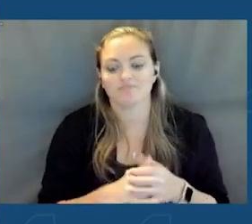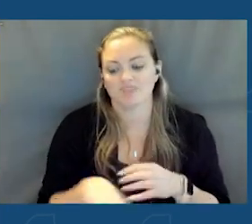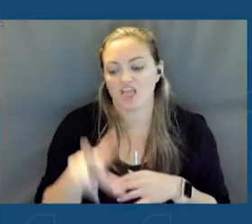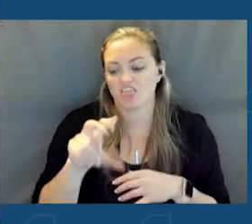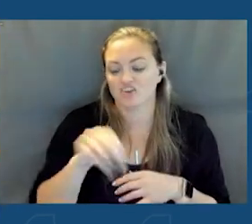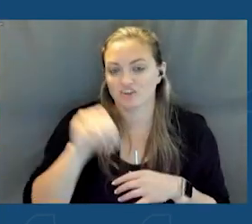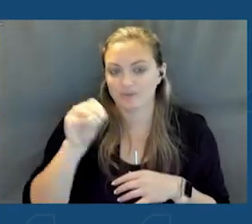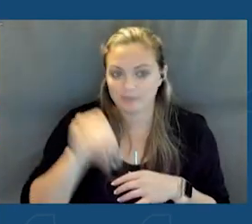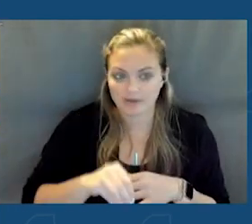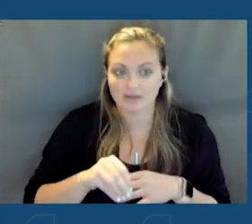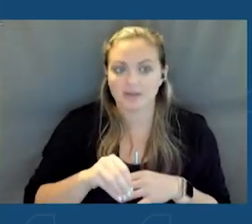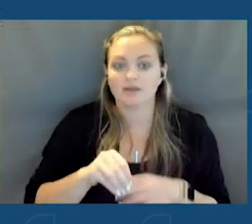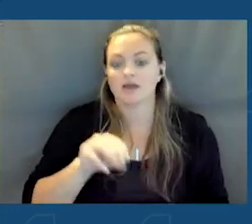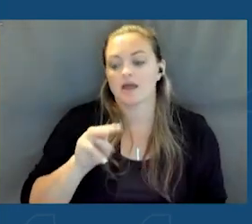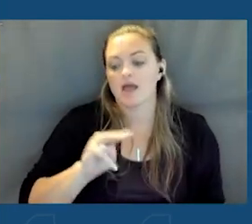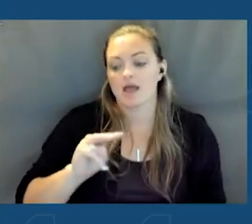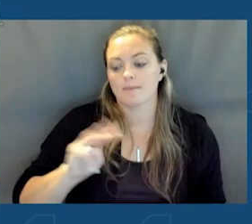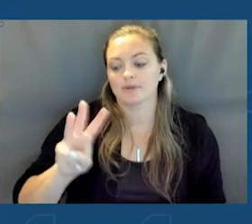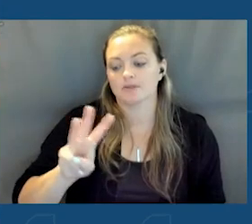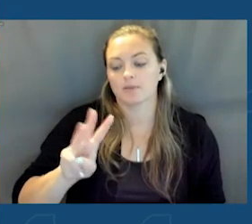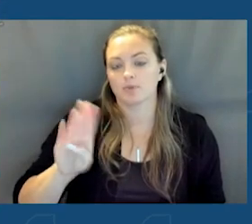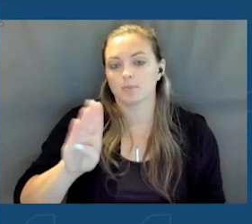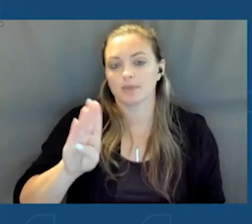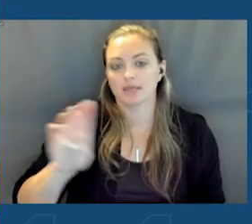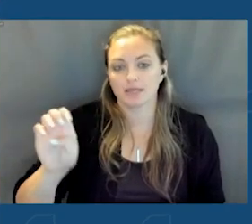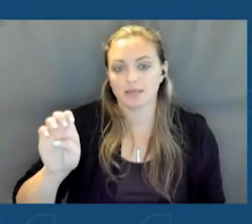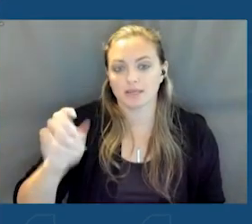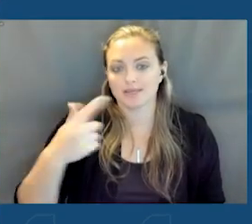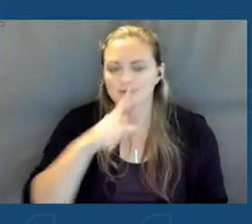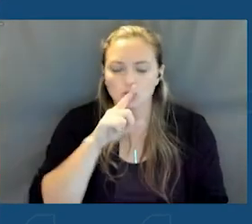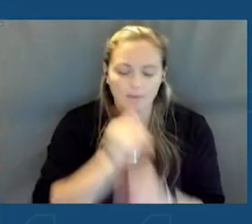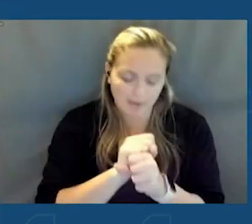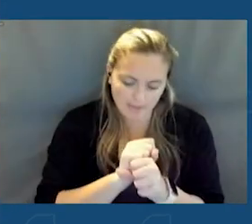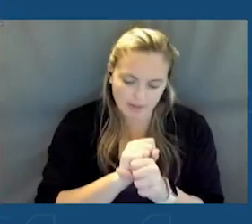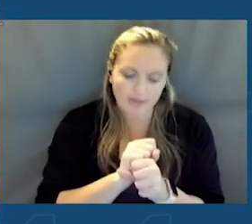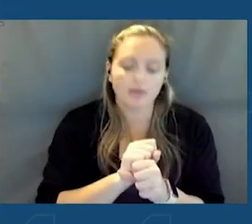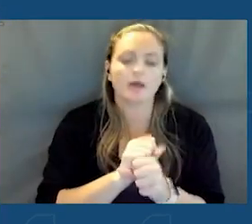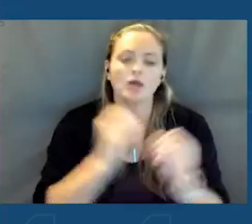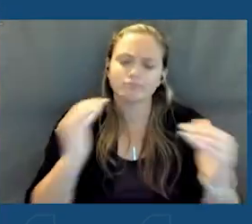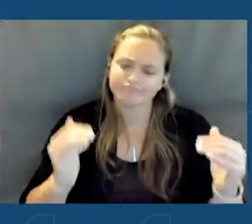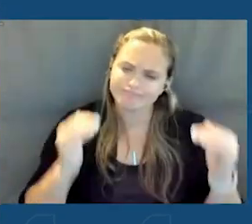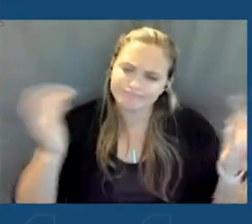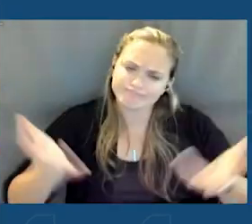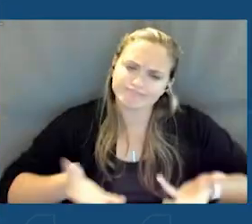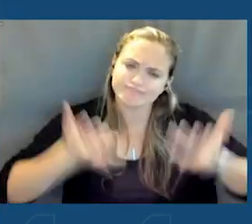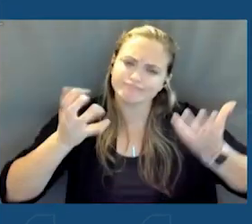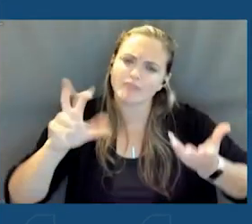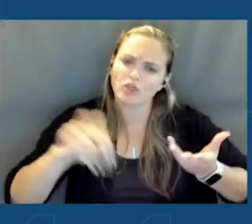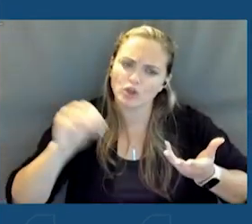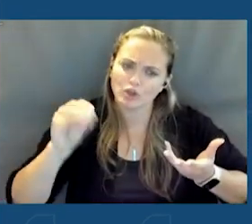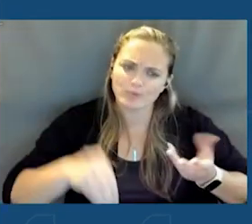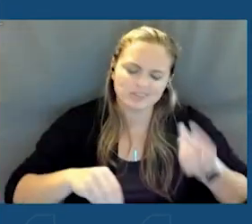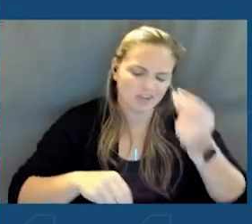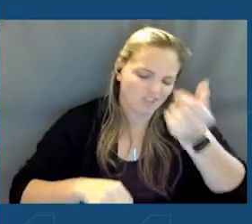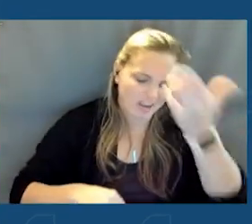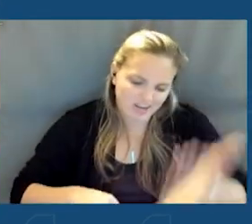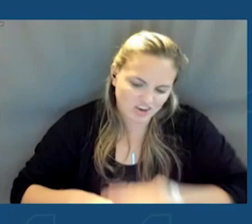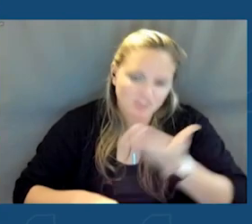30% MWBE, because that is our commitment to lifting people up. 30% right here. You heard